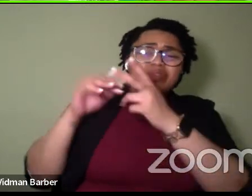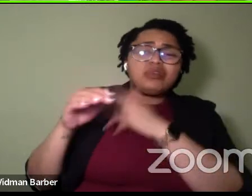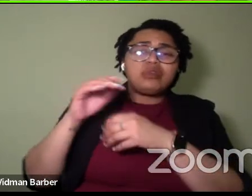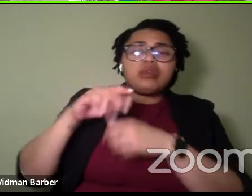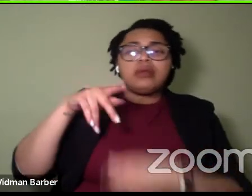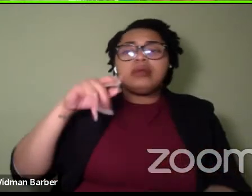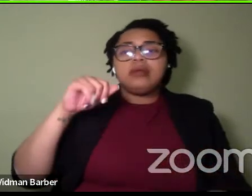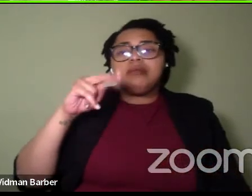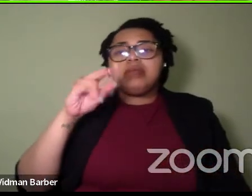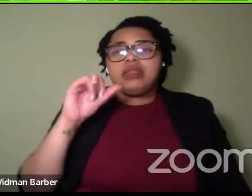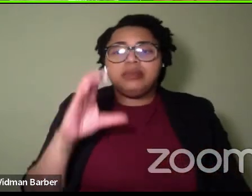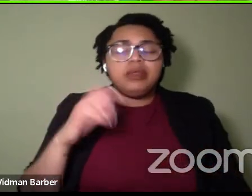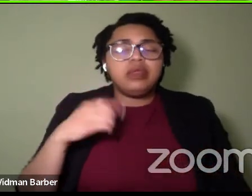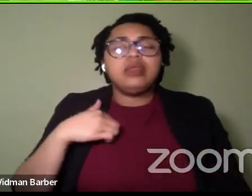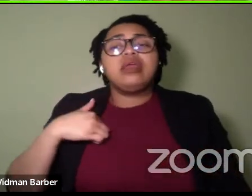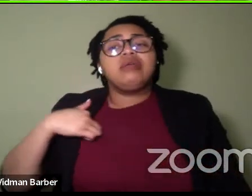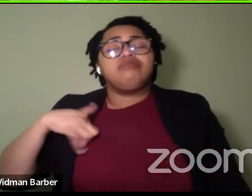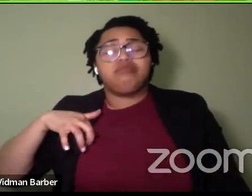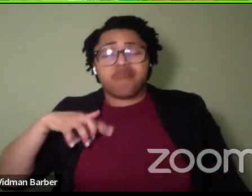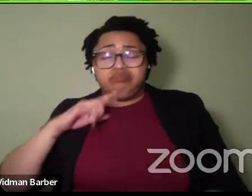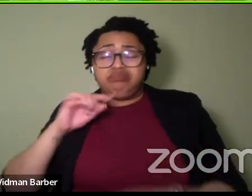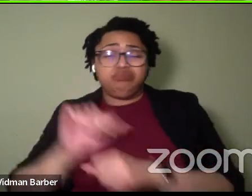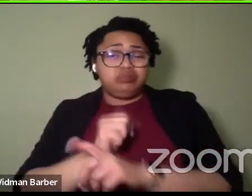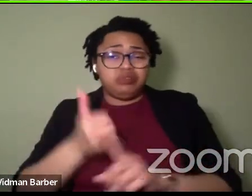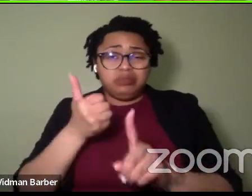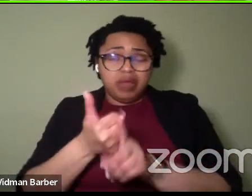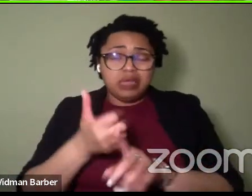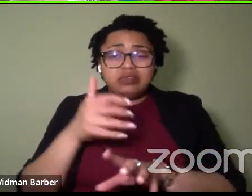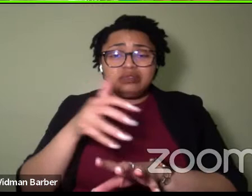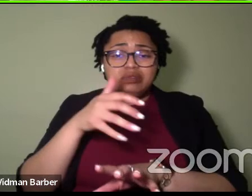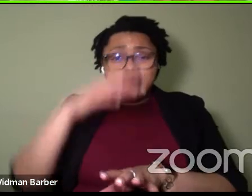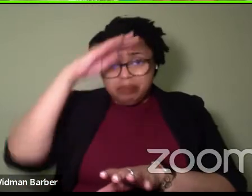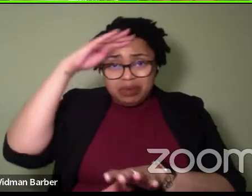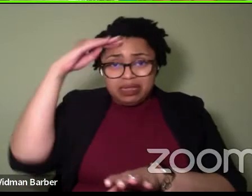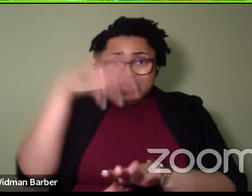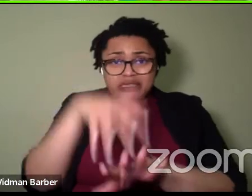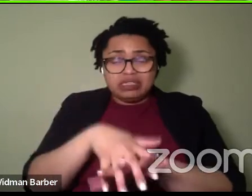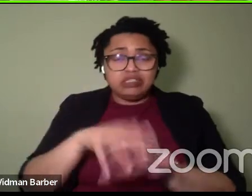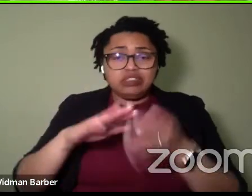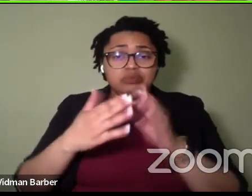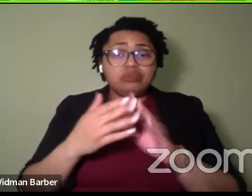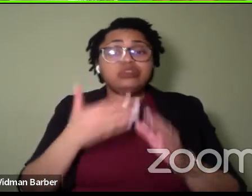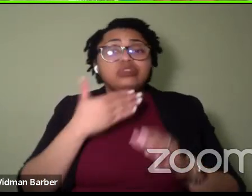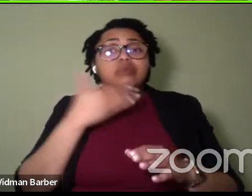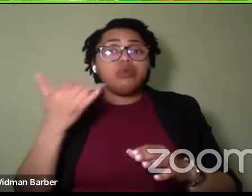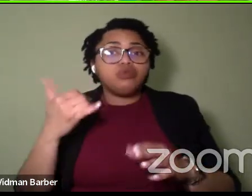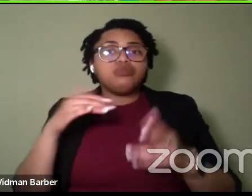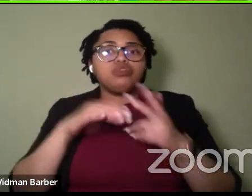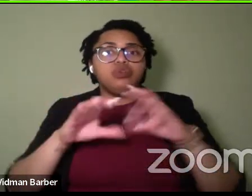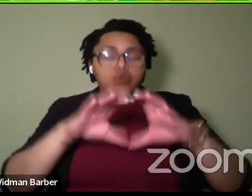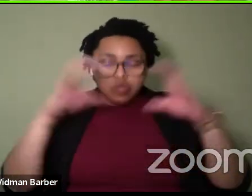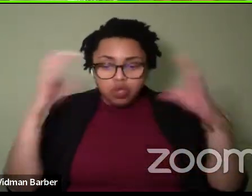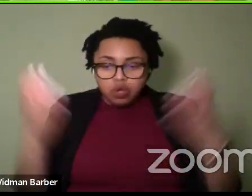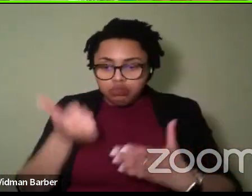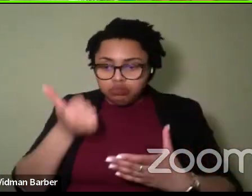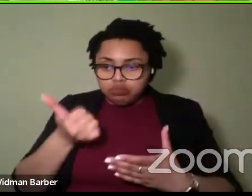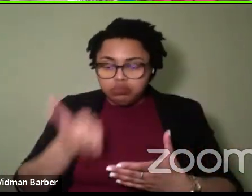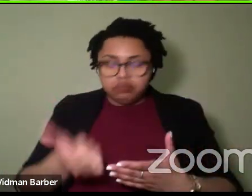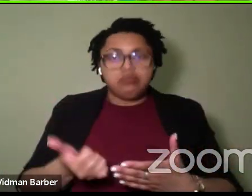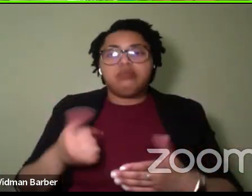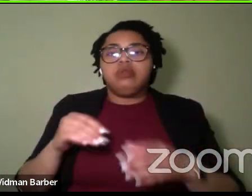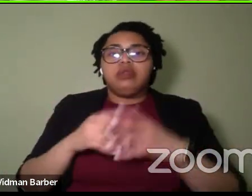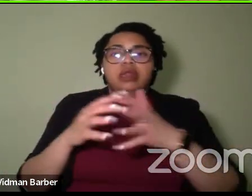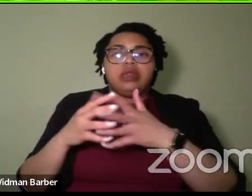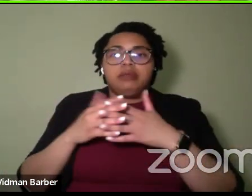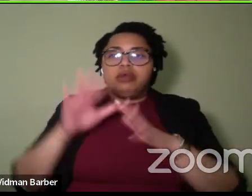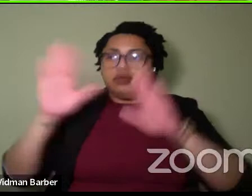pandemic and it's still impacting Black and Indigenous communities the most throughout, the global South, across the Americas.